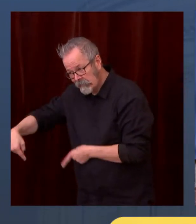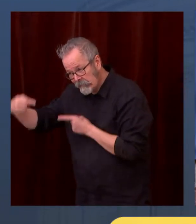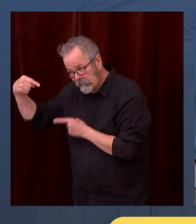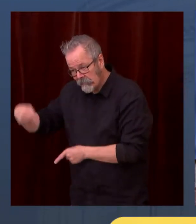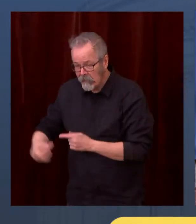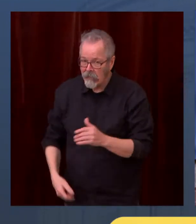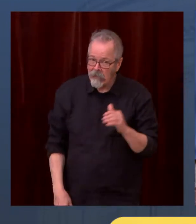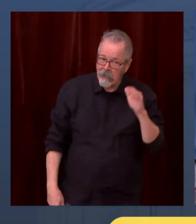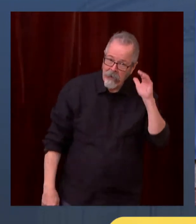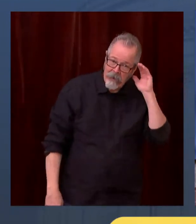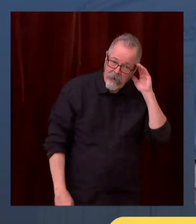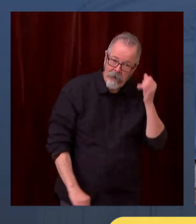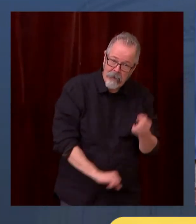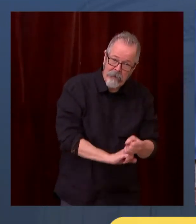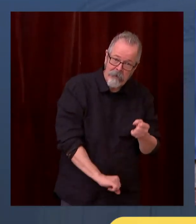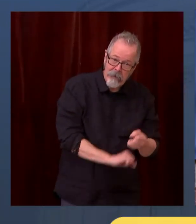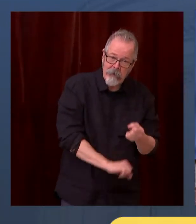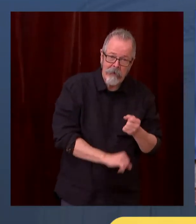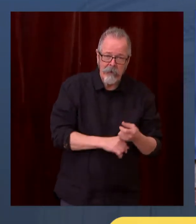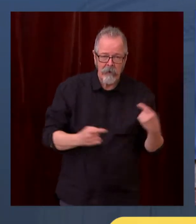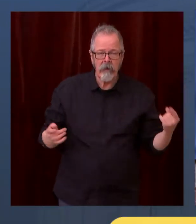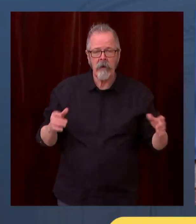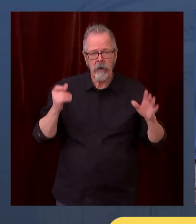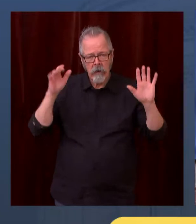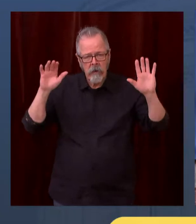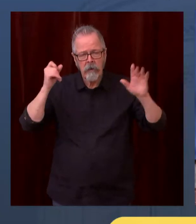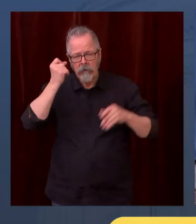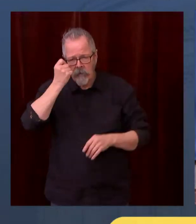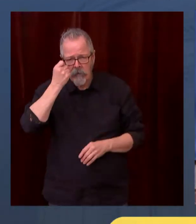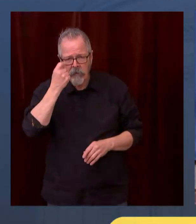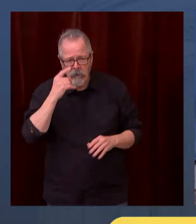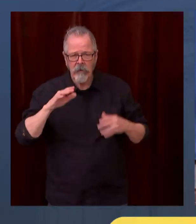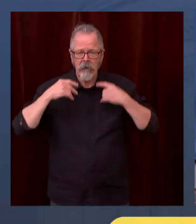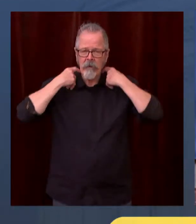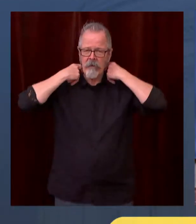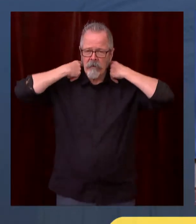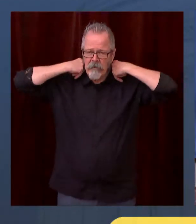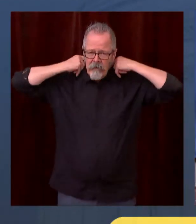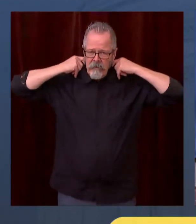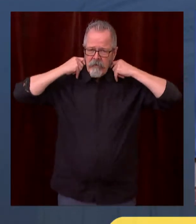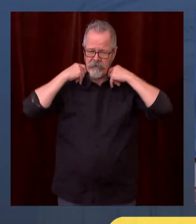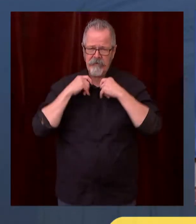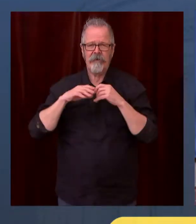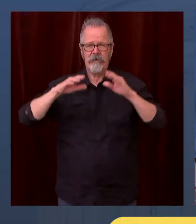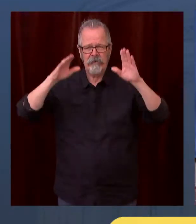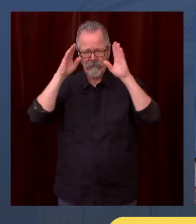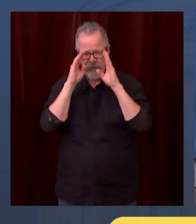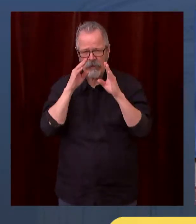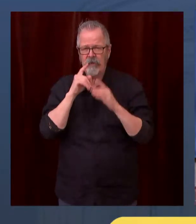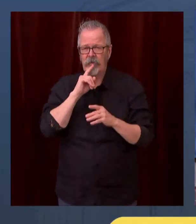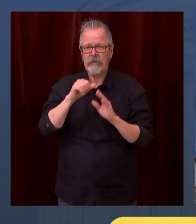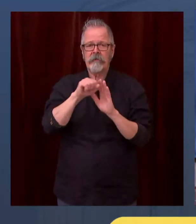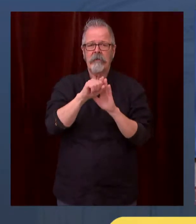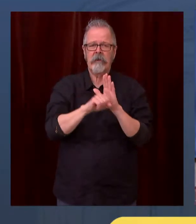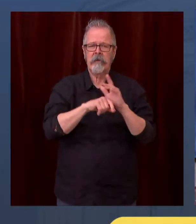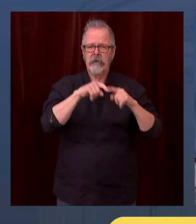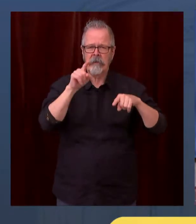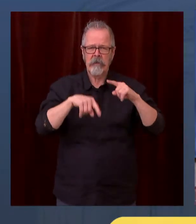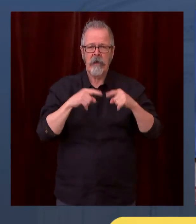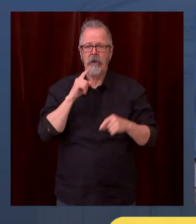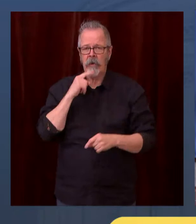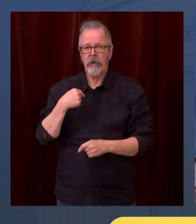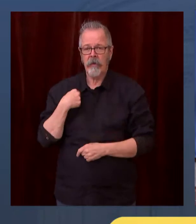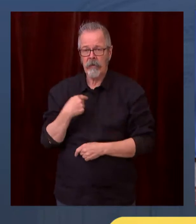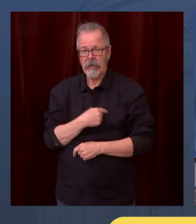arguments. But look, we're a very diverse state. I represent 7 million people. What I can tell